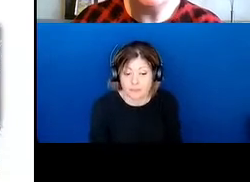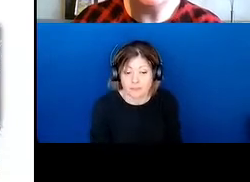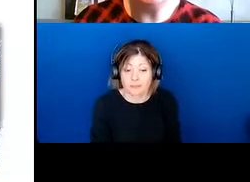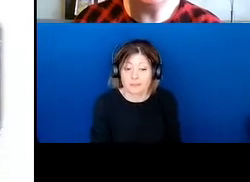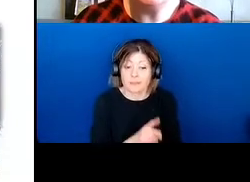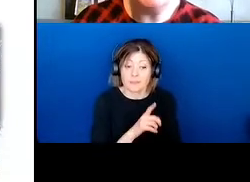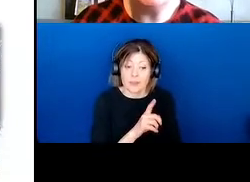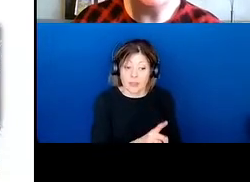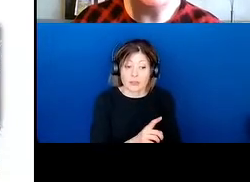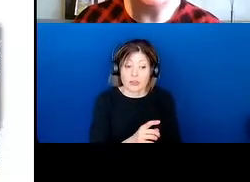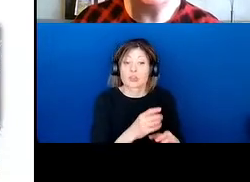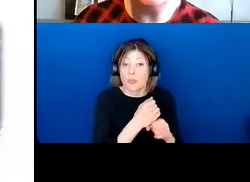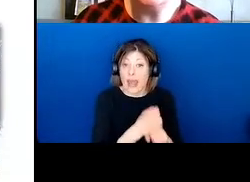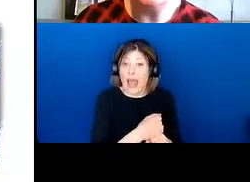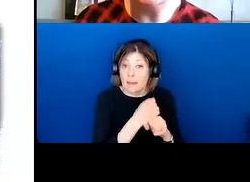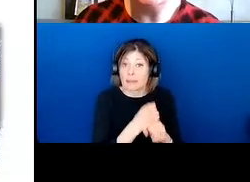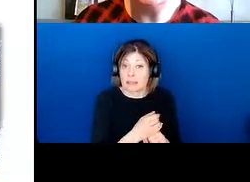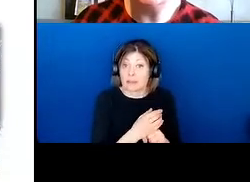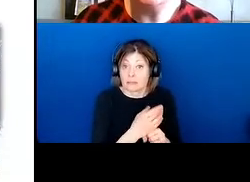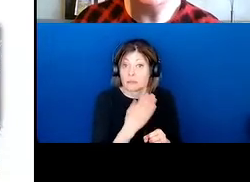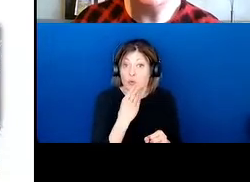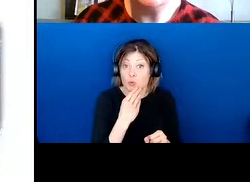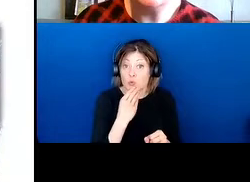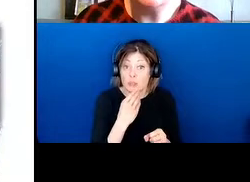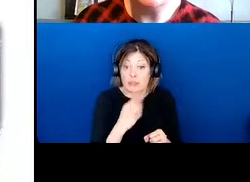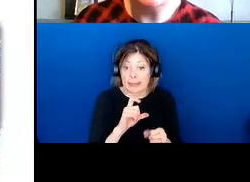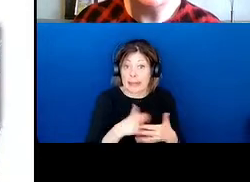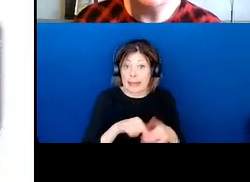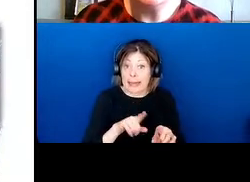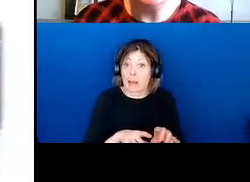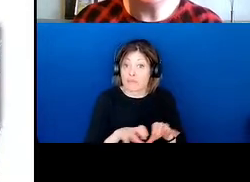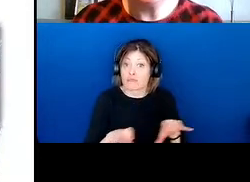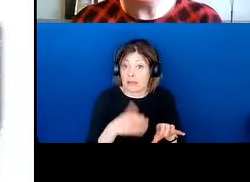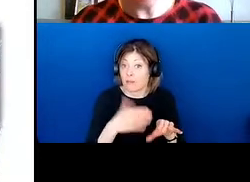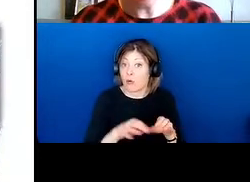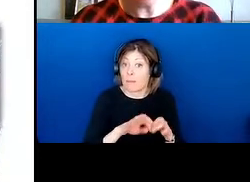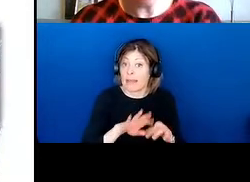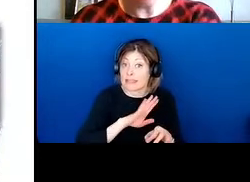bricks and originally had longer side walls.